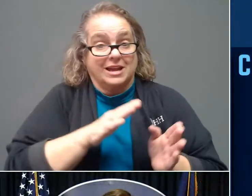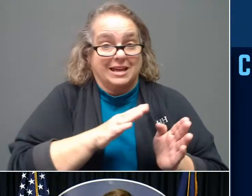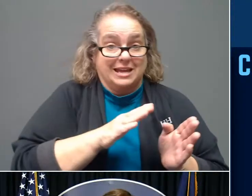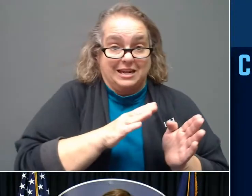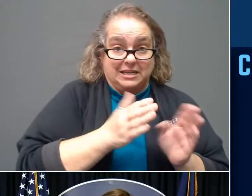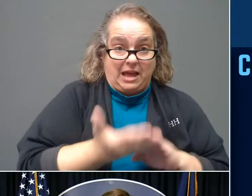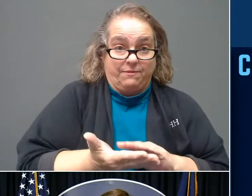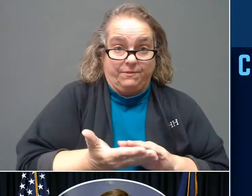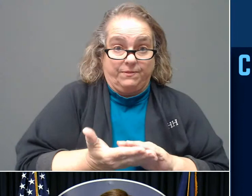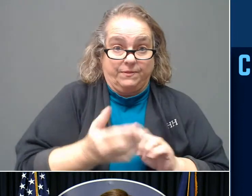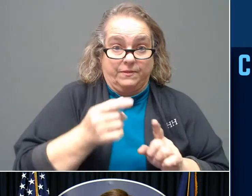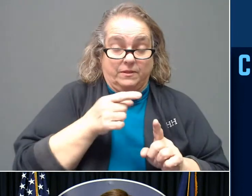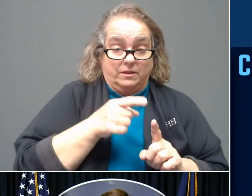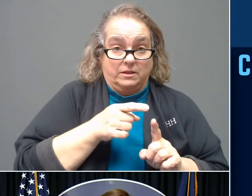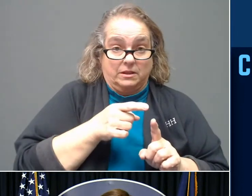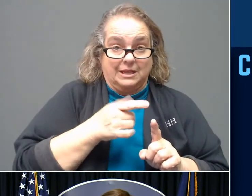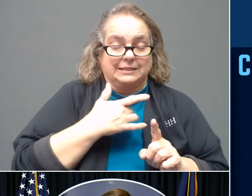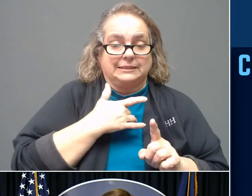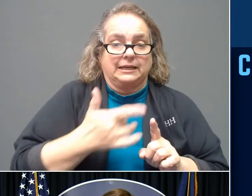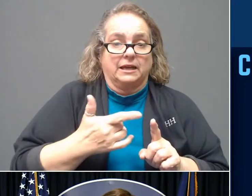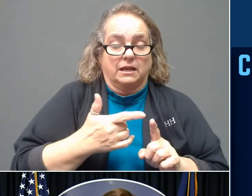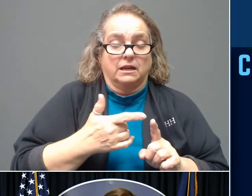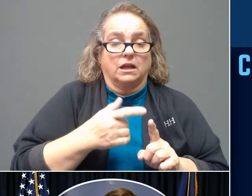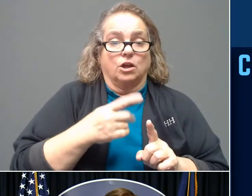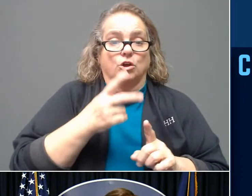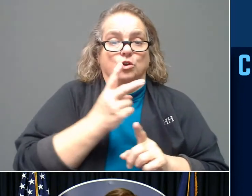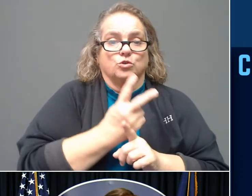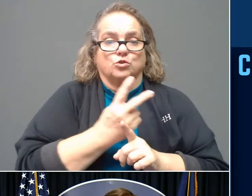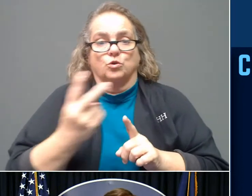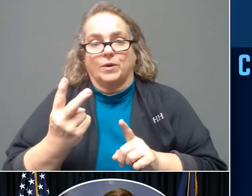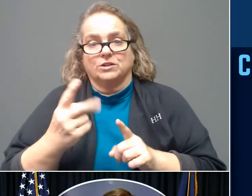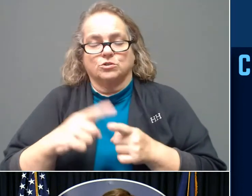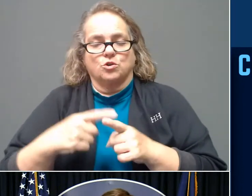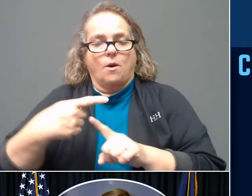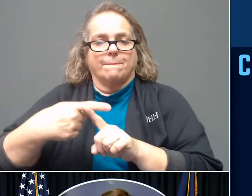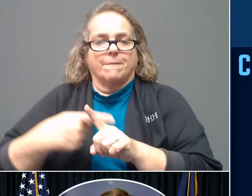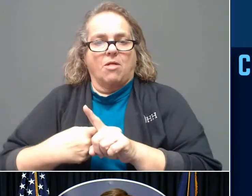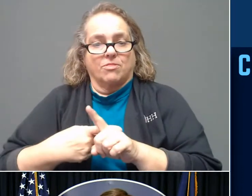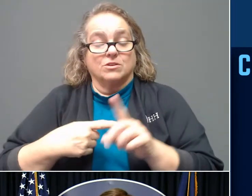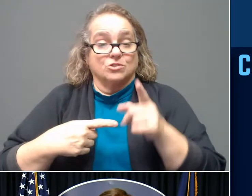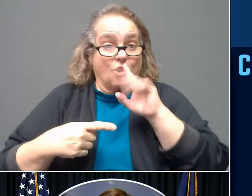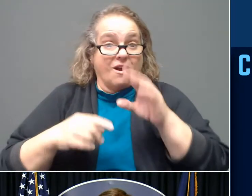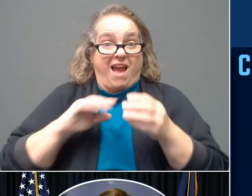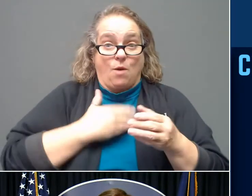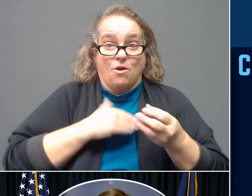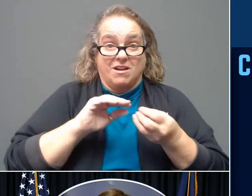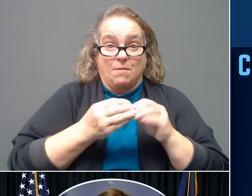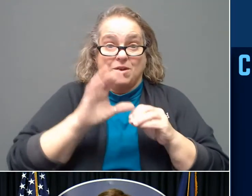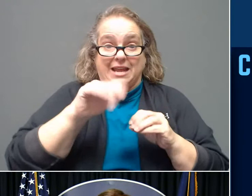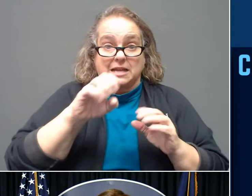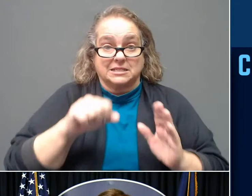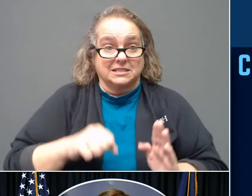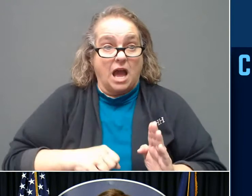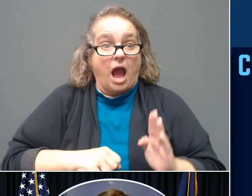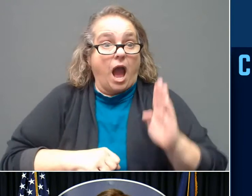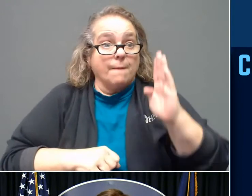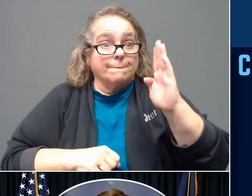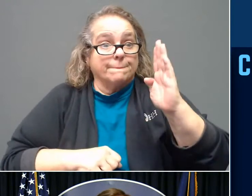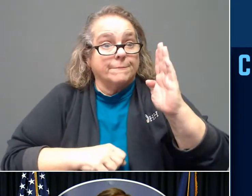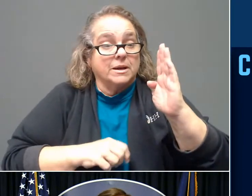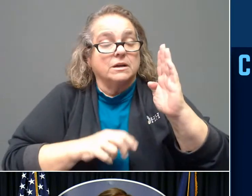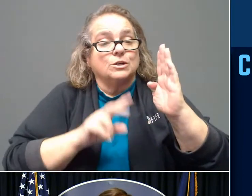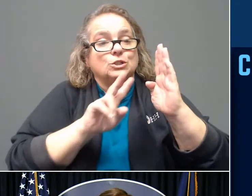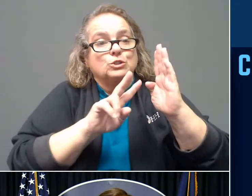2 weeks to a month. And so as you've seen us go up in cases, but then come back down, if